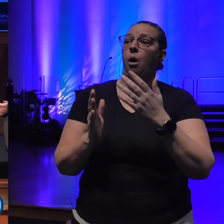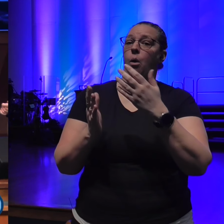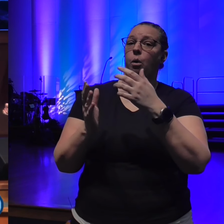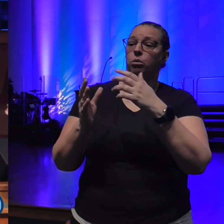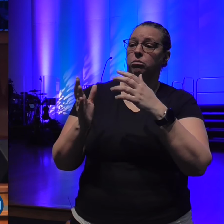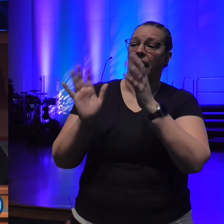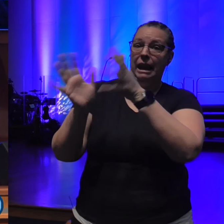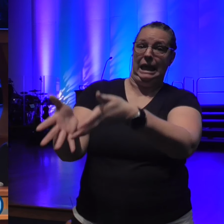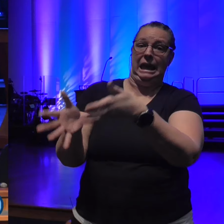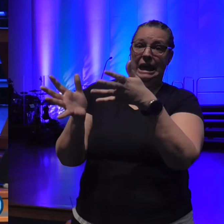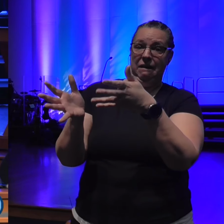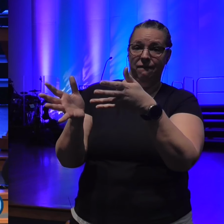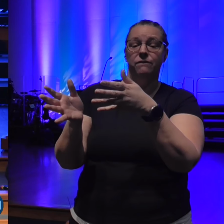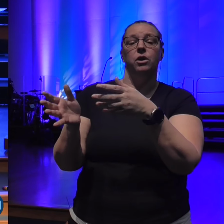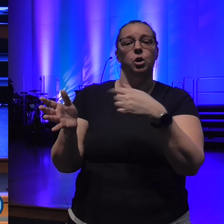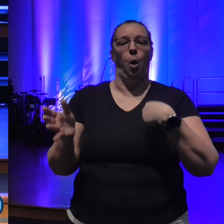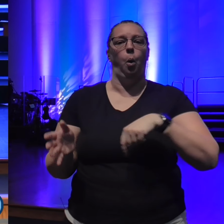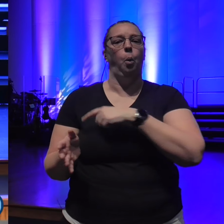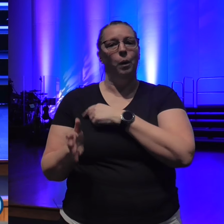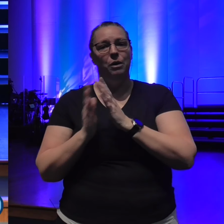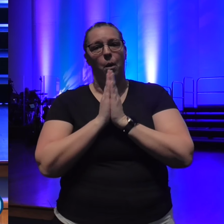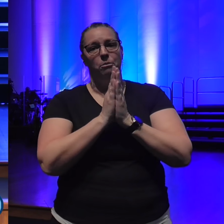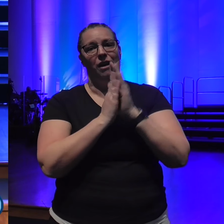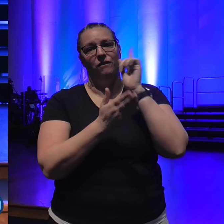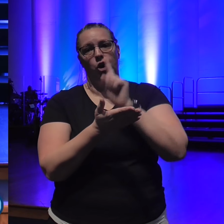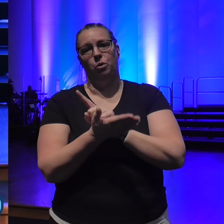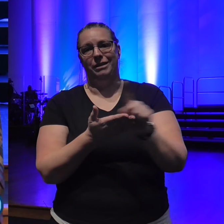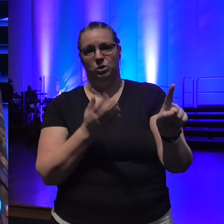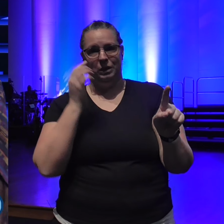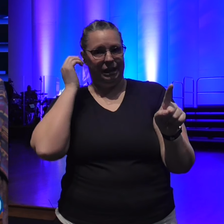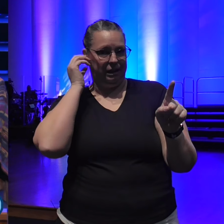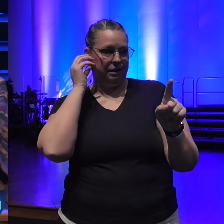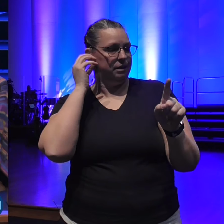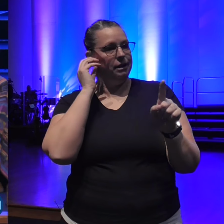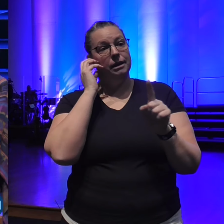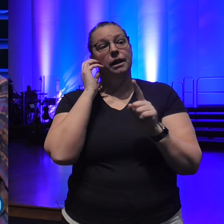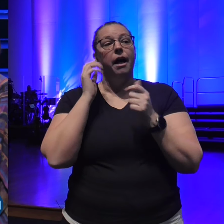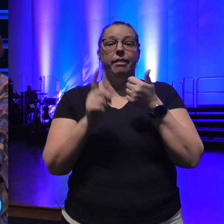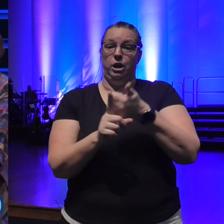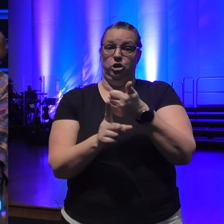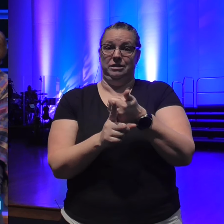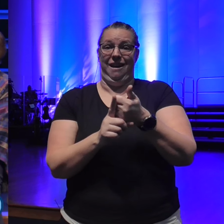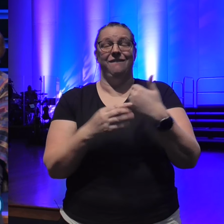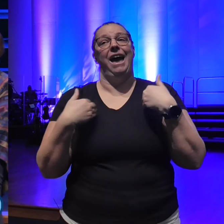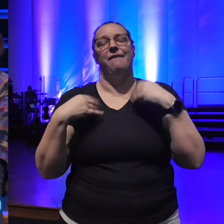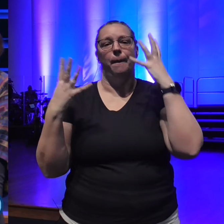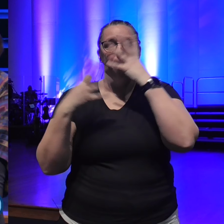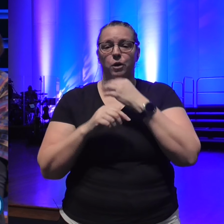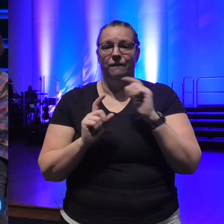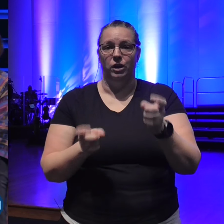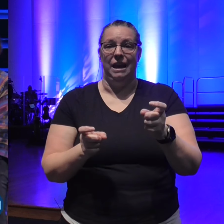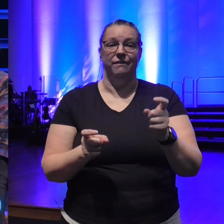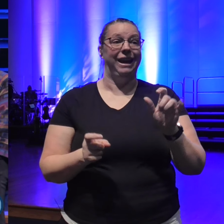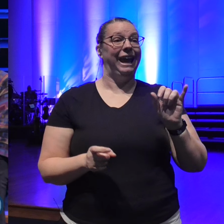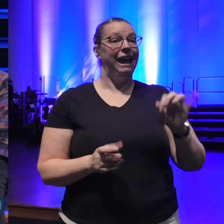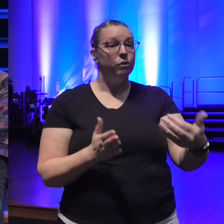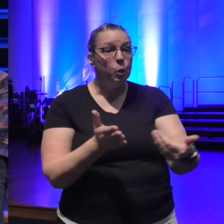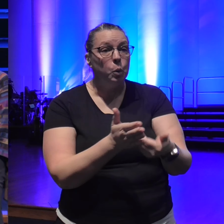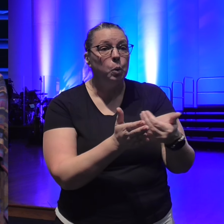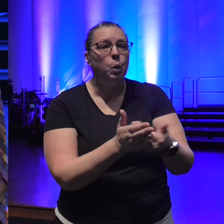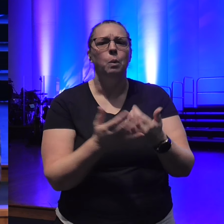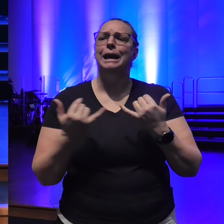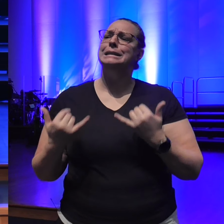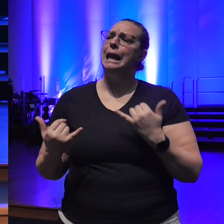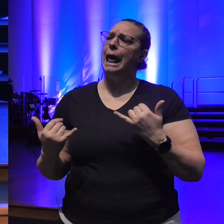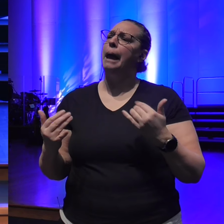windows and leave them. Just know that we're here to pray for you. Let yourself have this beautiful gift. And if you are brand new to Mile High Church, not only today,